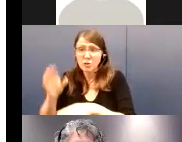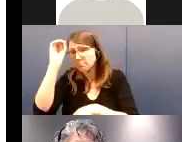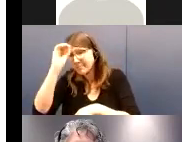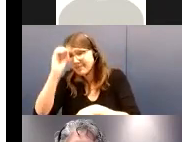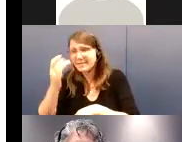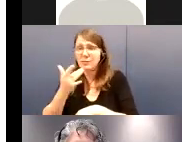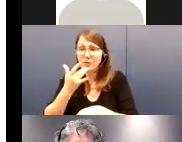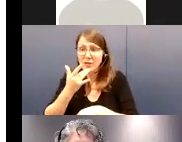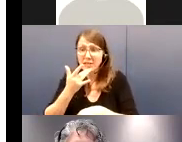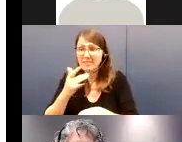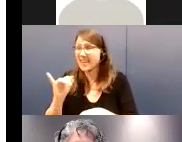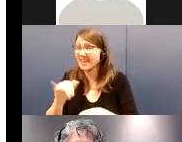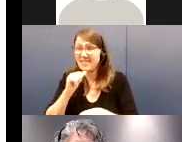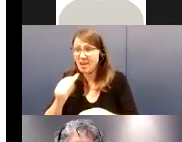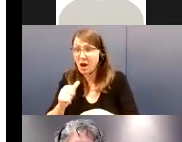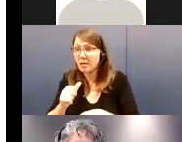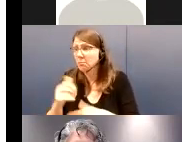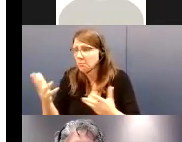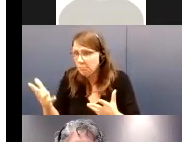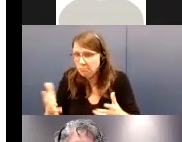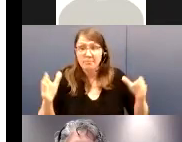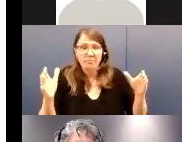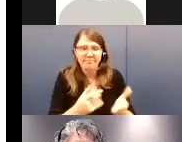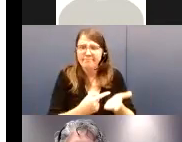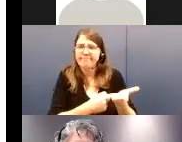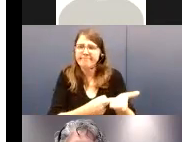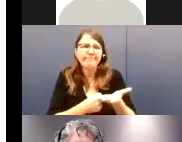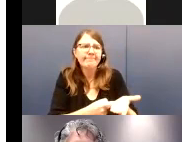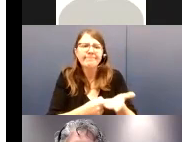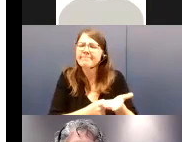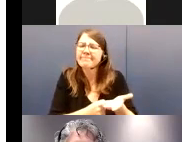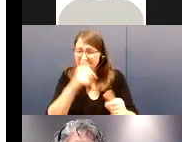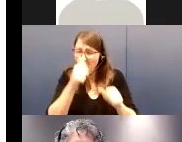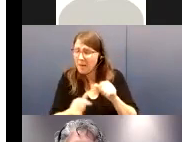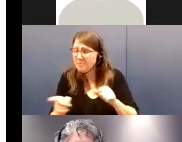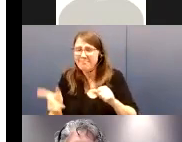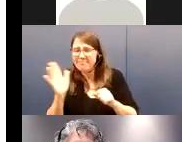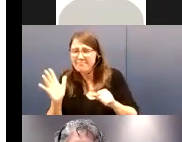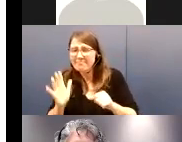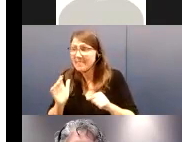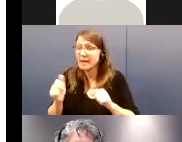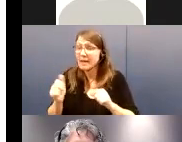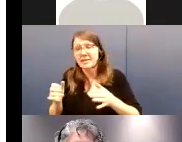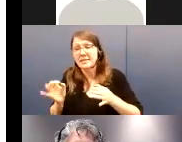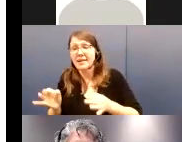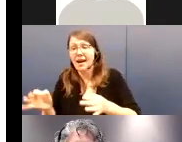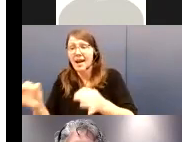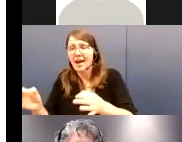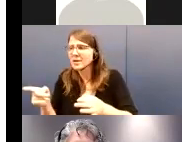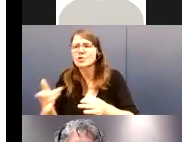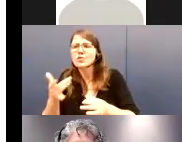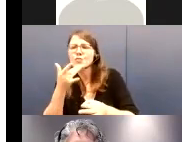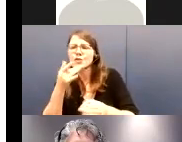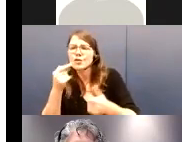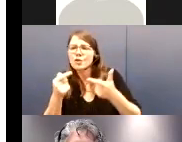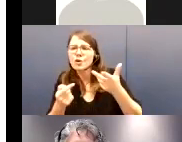that person. What were they like, before they, what were they like when they were making decisions? How strongly did they feel about